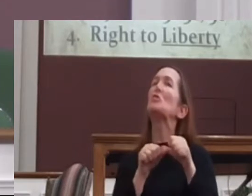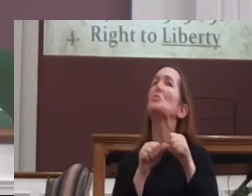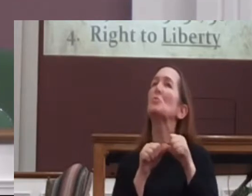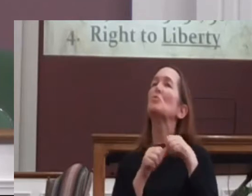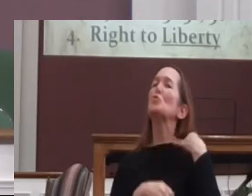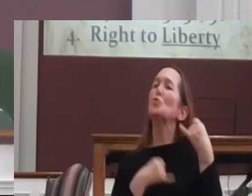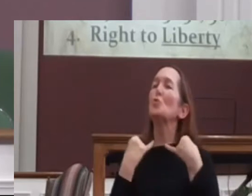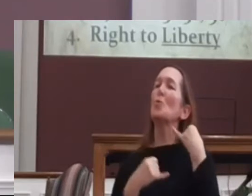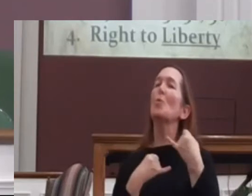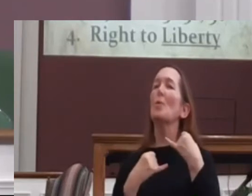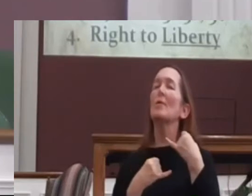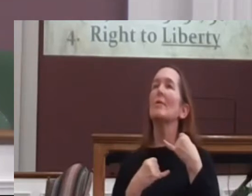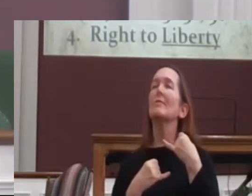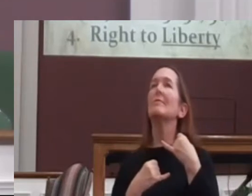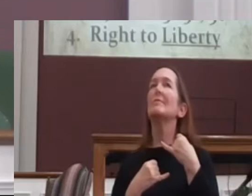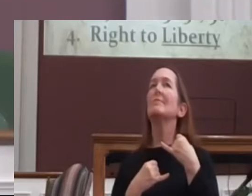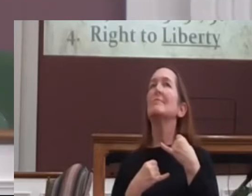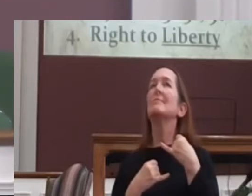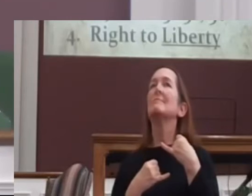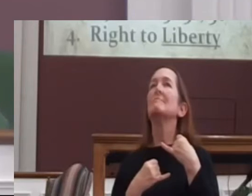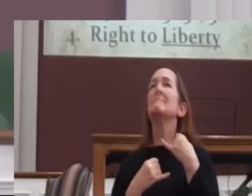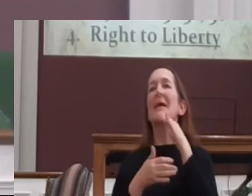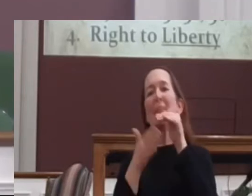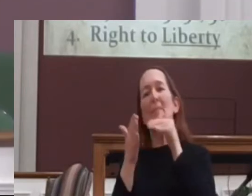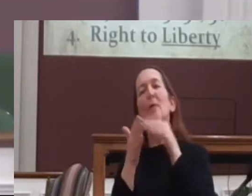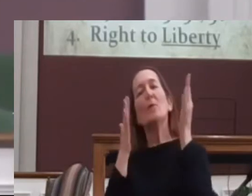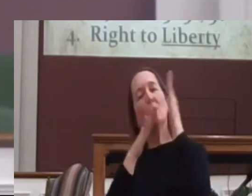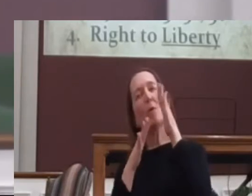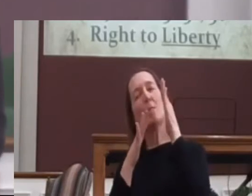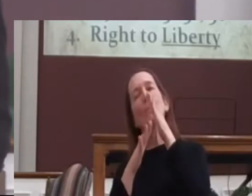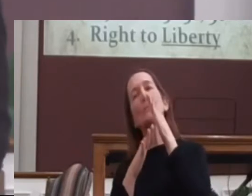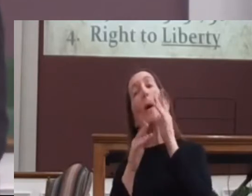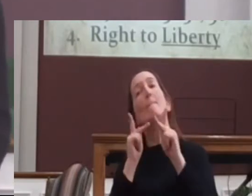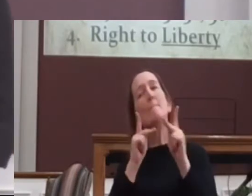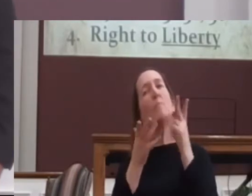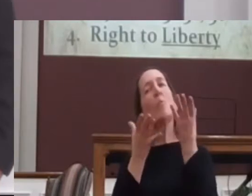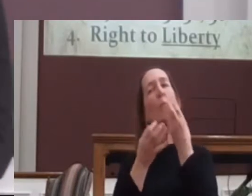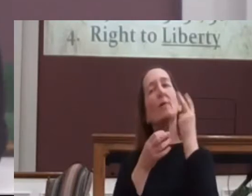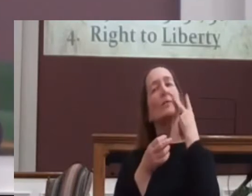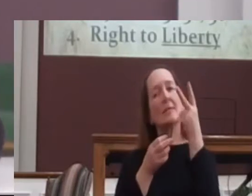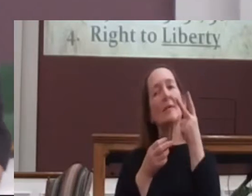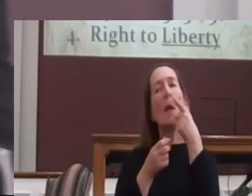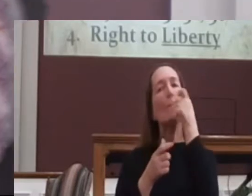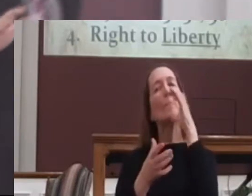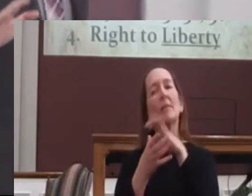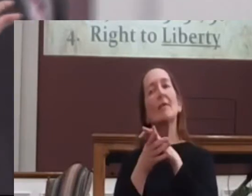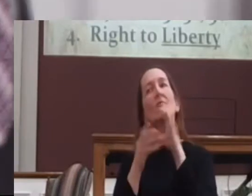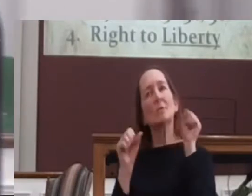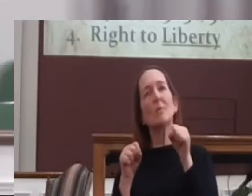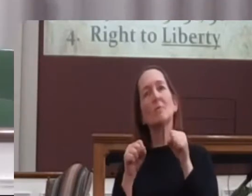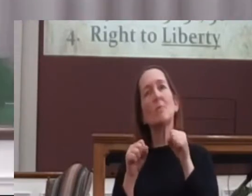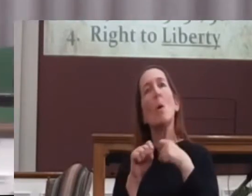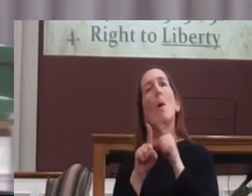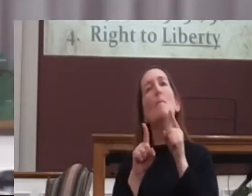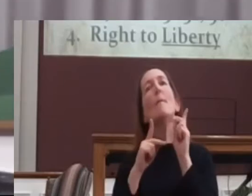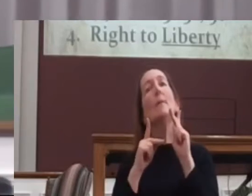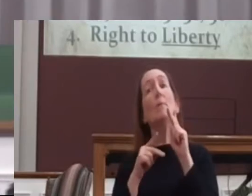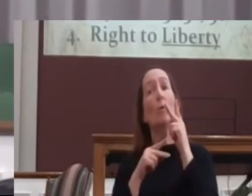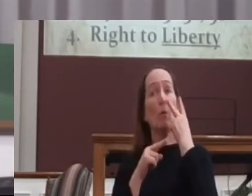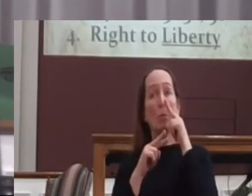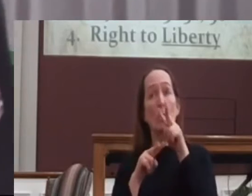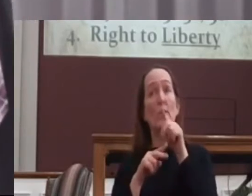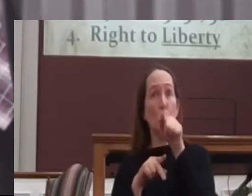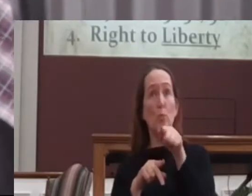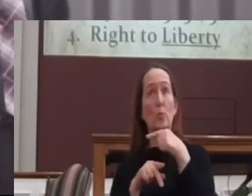continual joy even in the midst of turmoil. Not happiness, but joy. They want to see that.